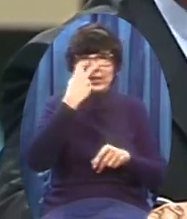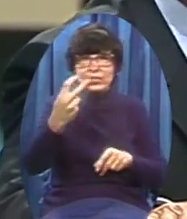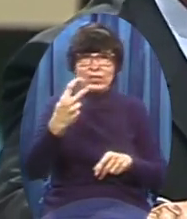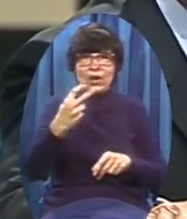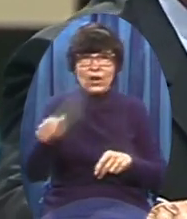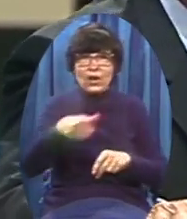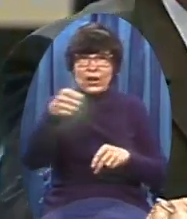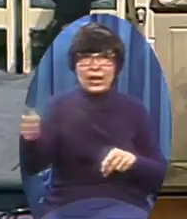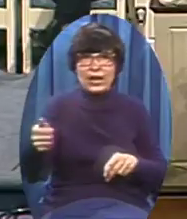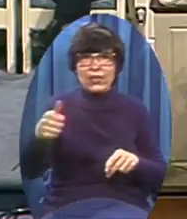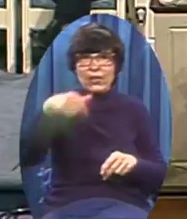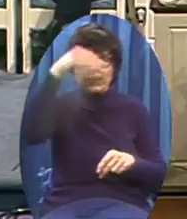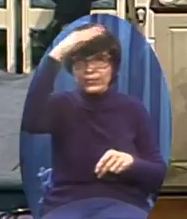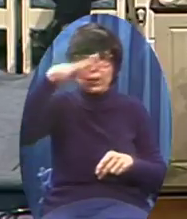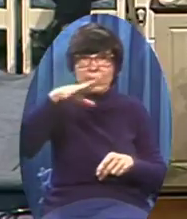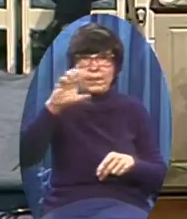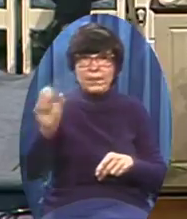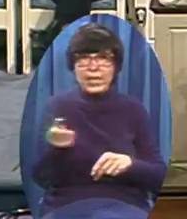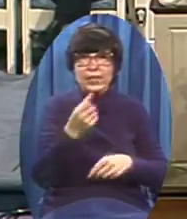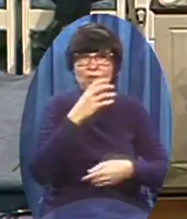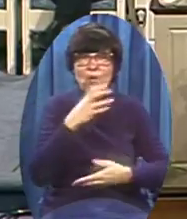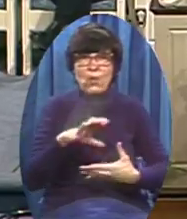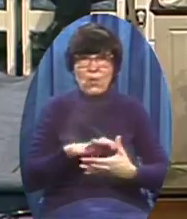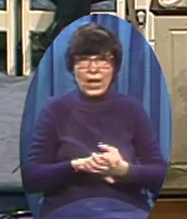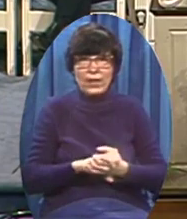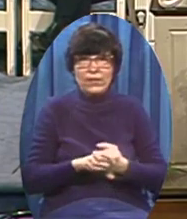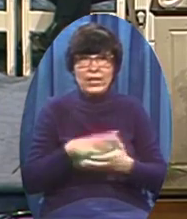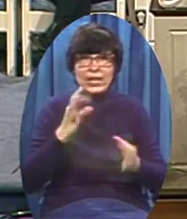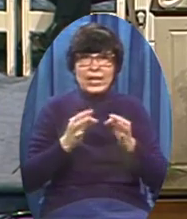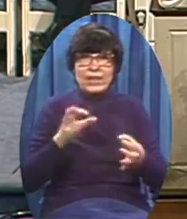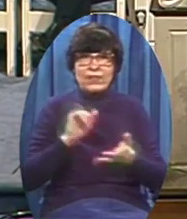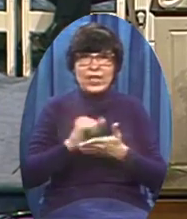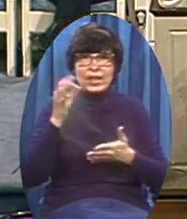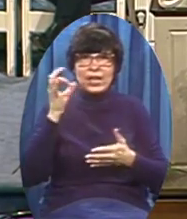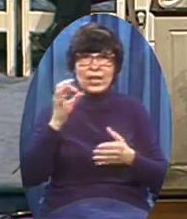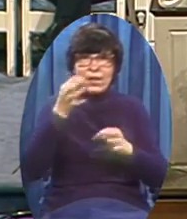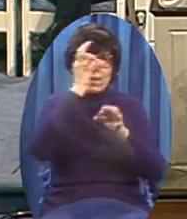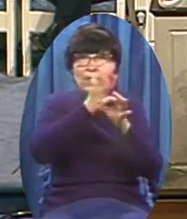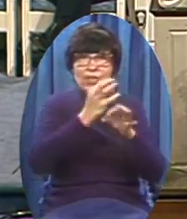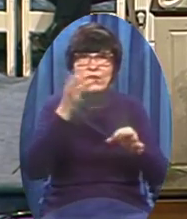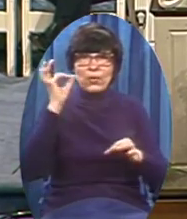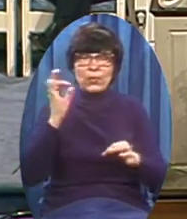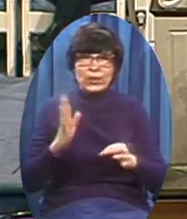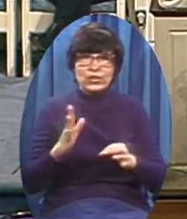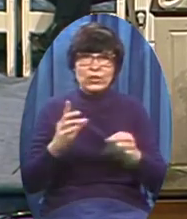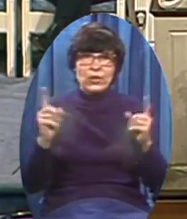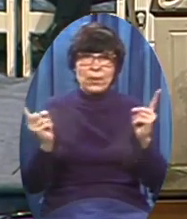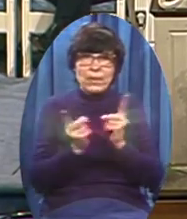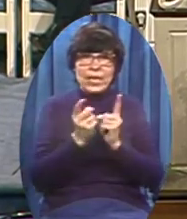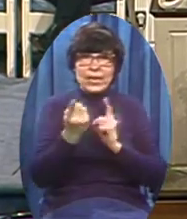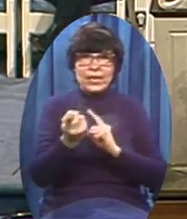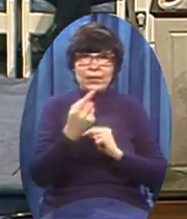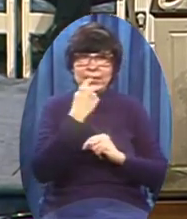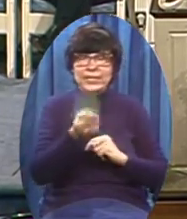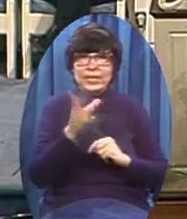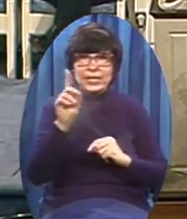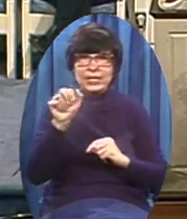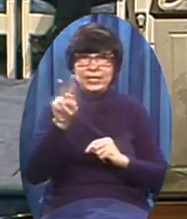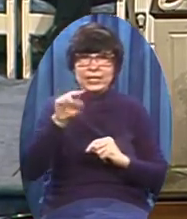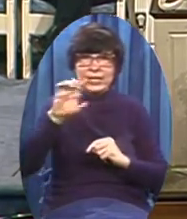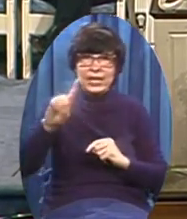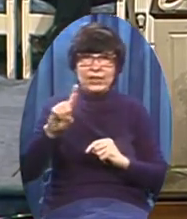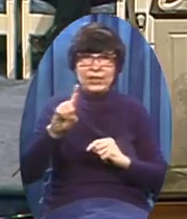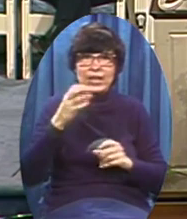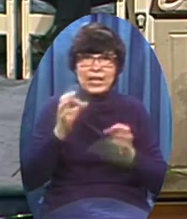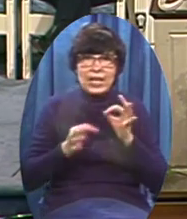Uriah's wife, I believe that if that faithful preacher had met him and said, David, if you go up those steps and you look